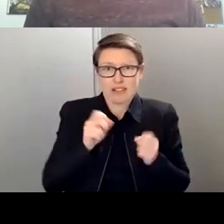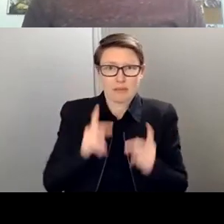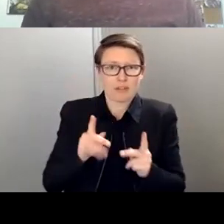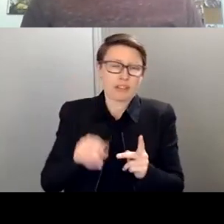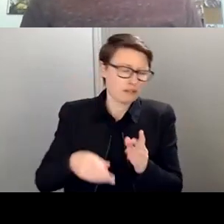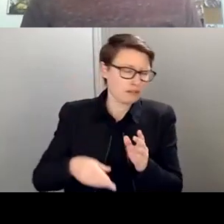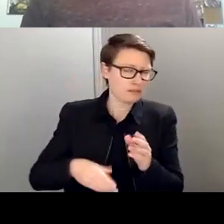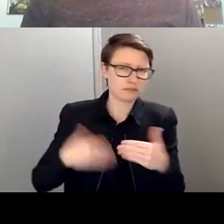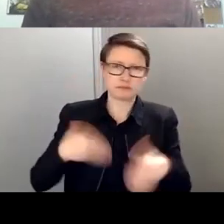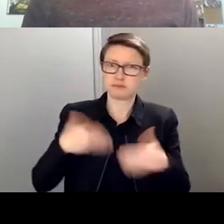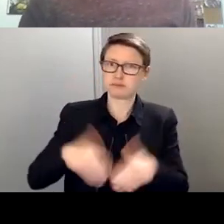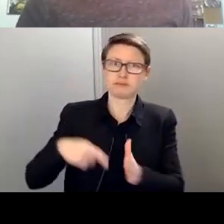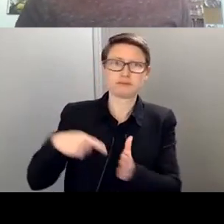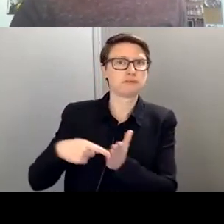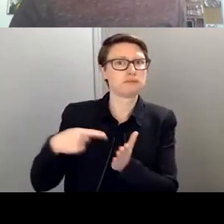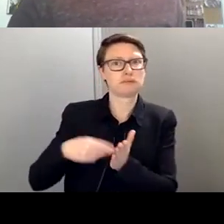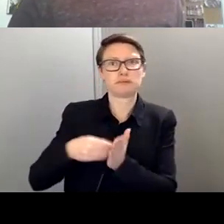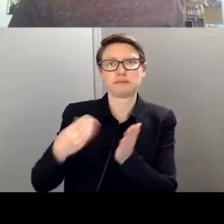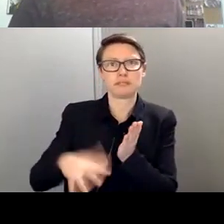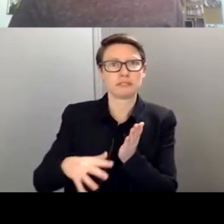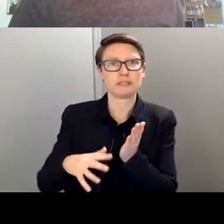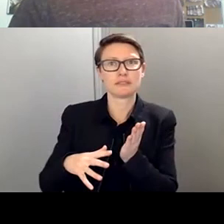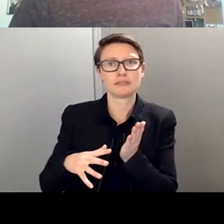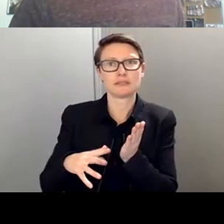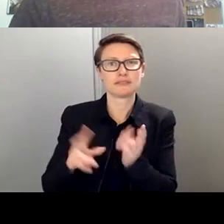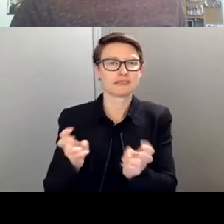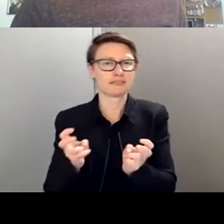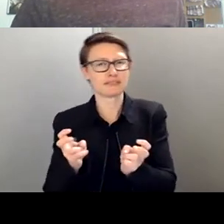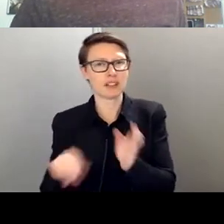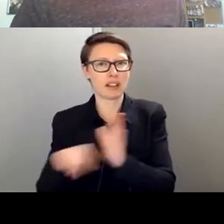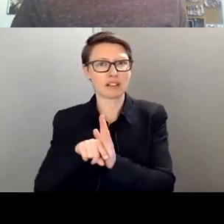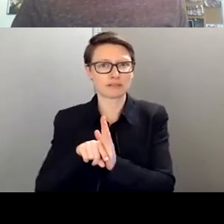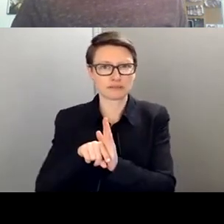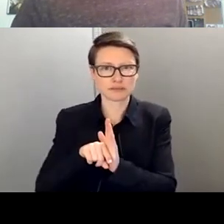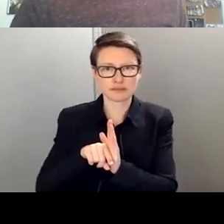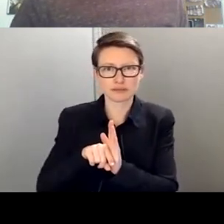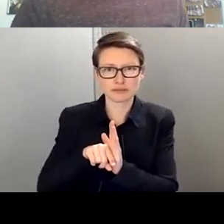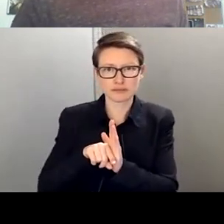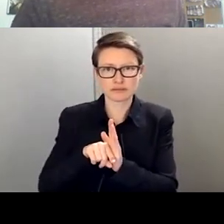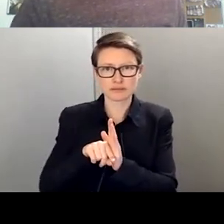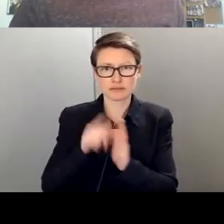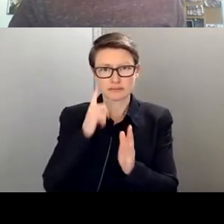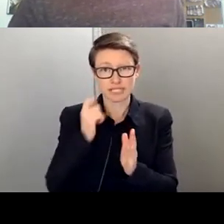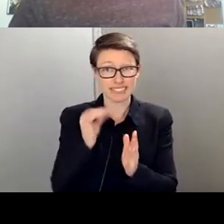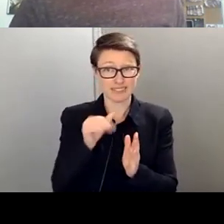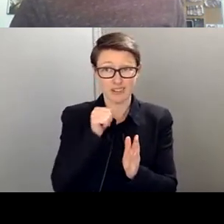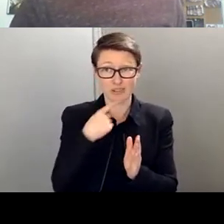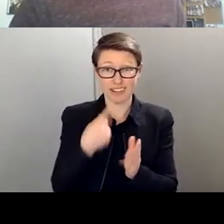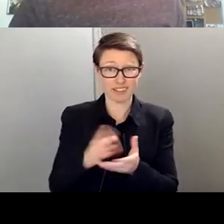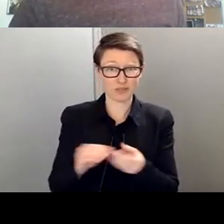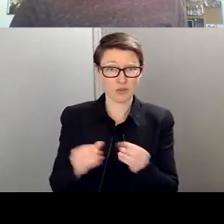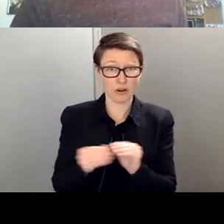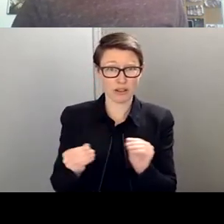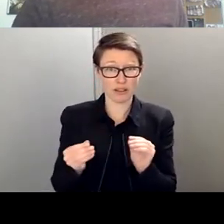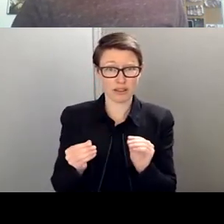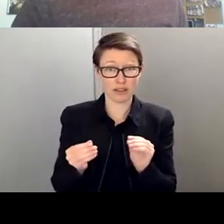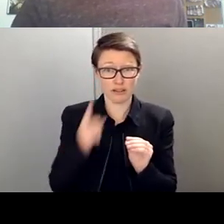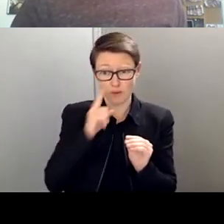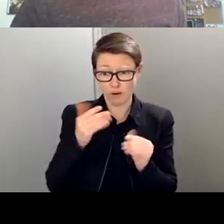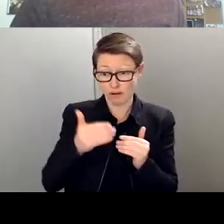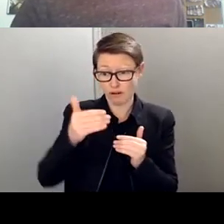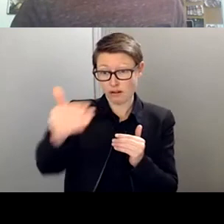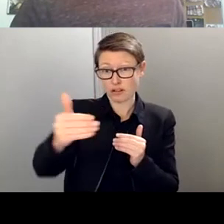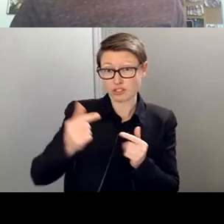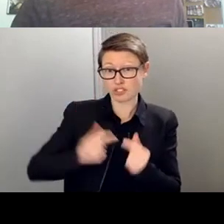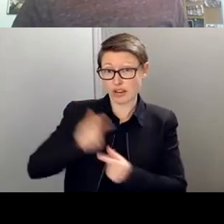the change that we hope can happen won't happen if those stories aren't told, and told from these next generation's